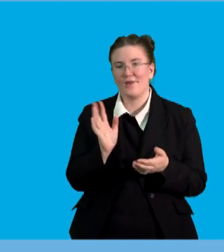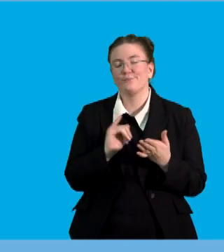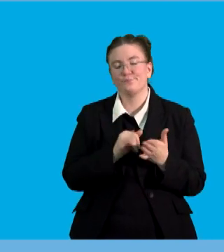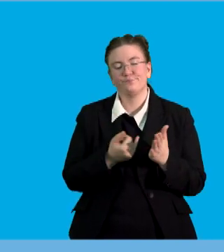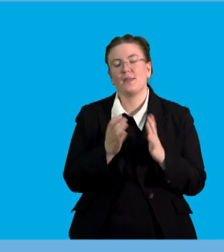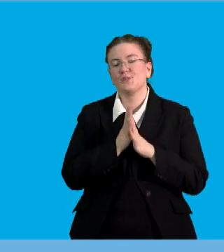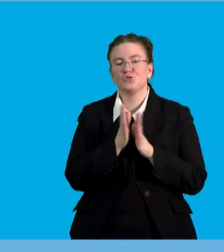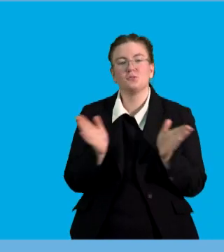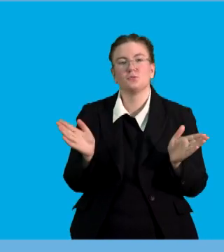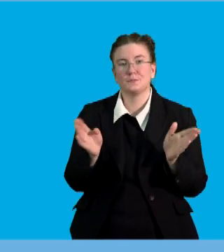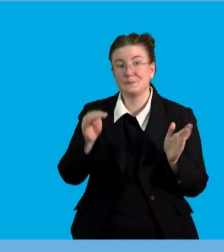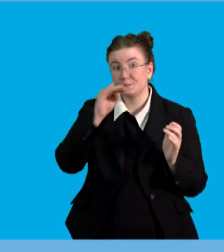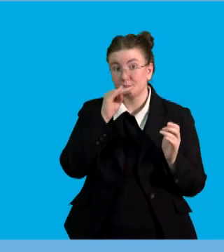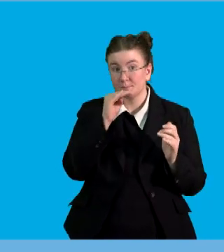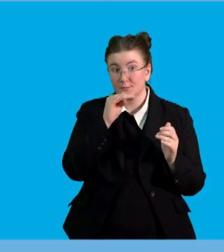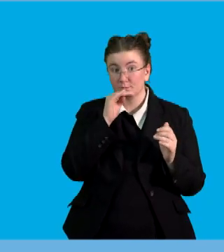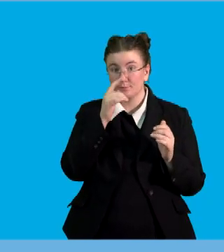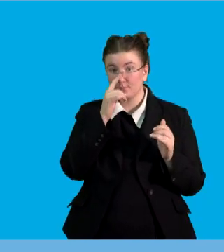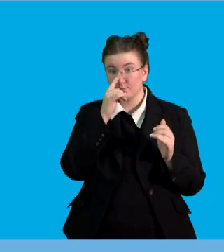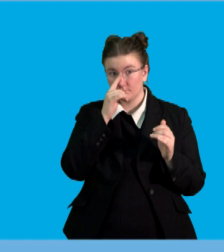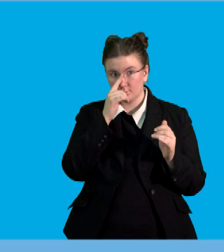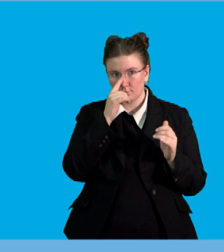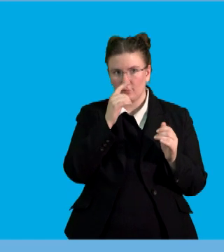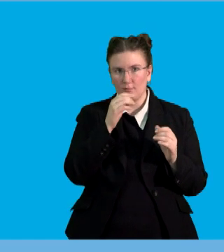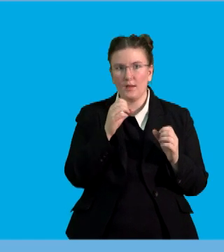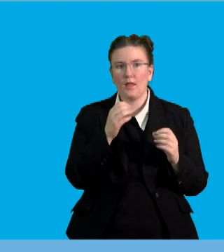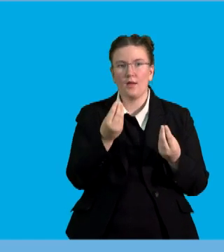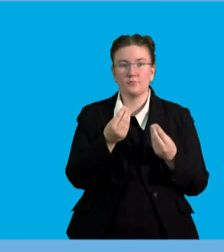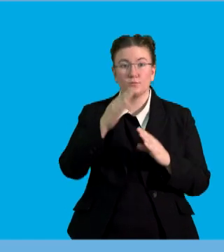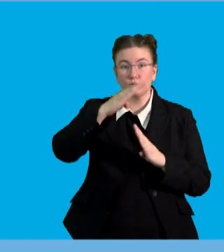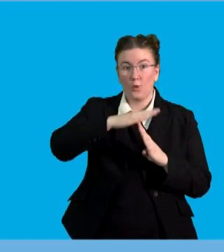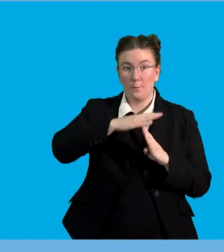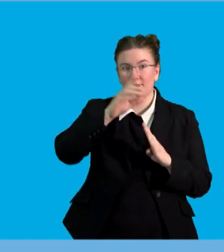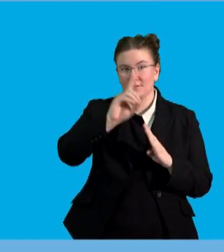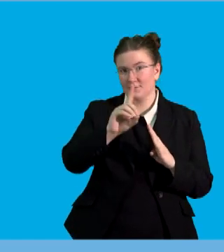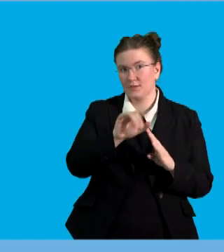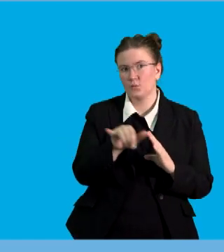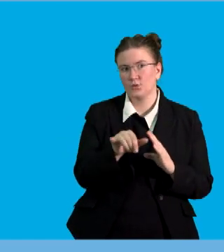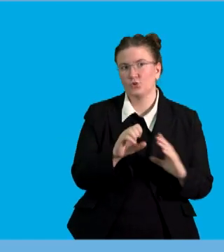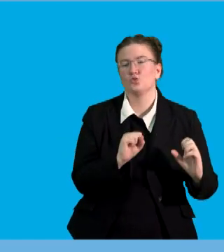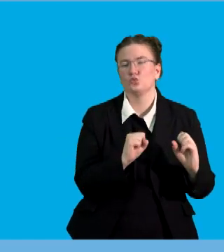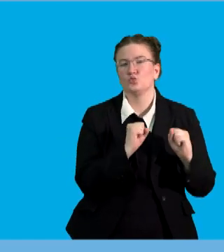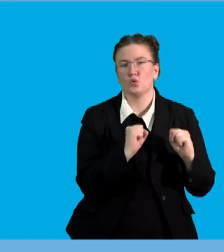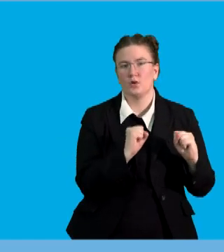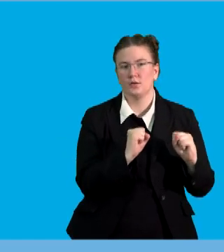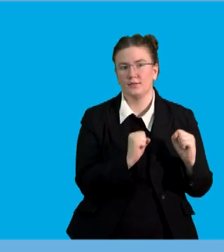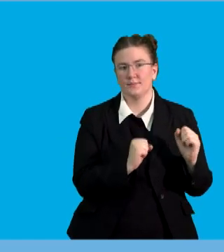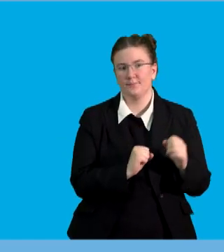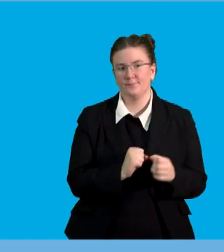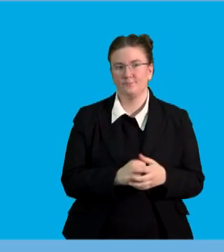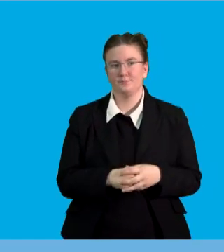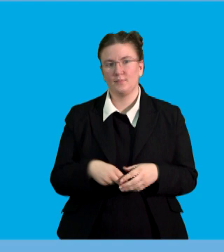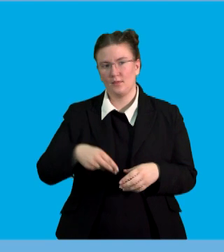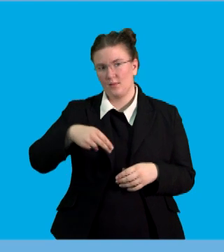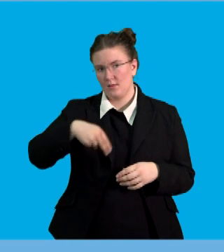gases in general. So therefore, the substances or the state that has the highest density is going to be the solid.